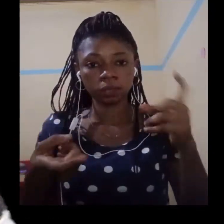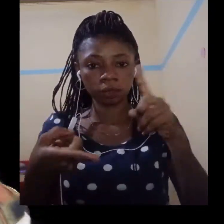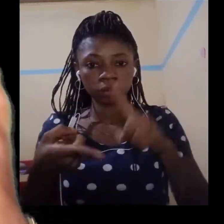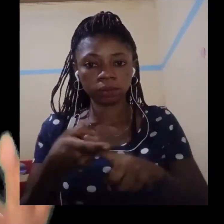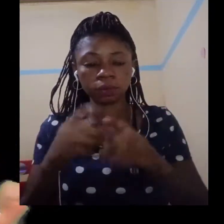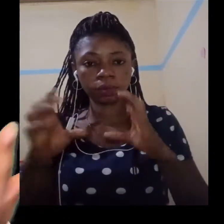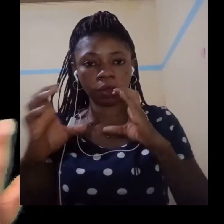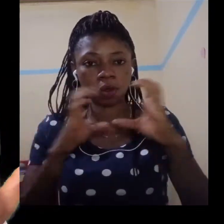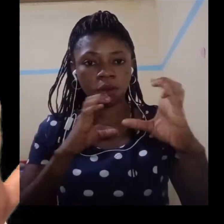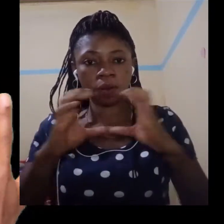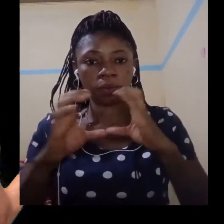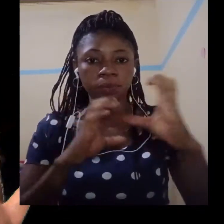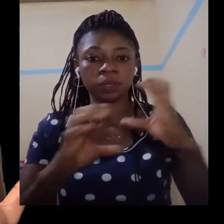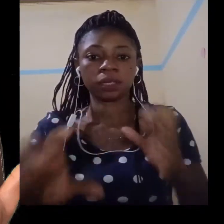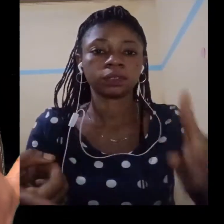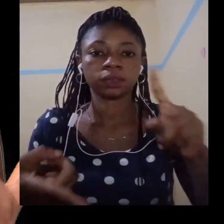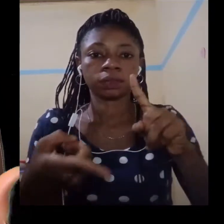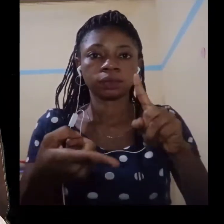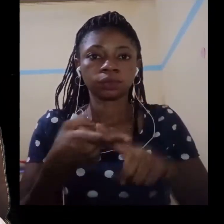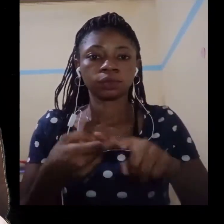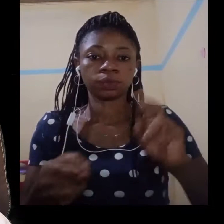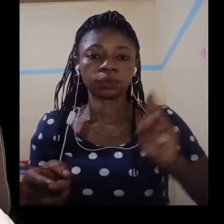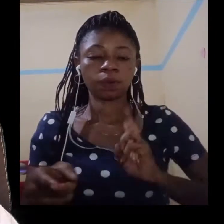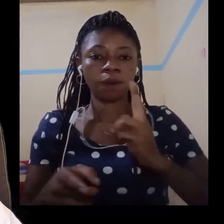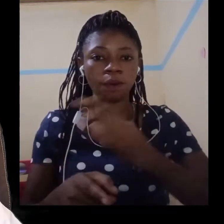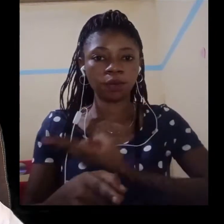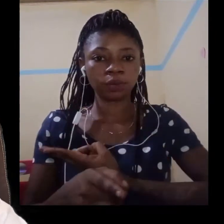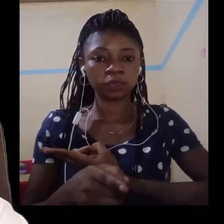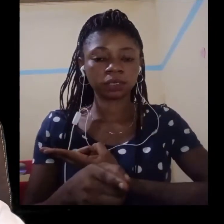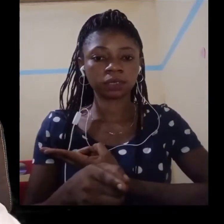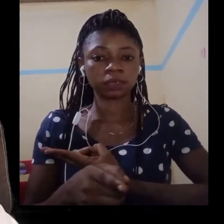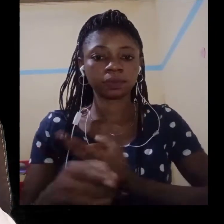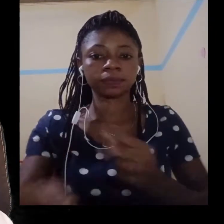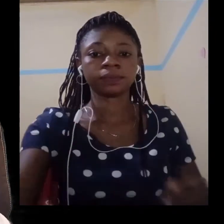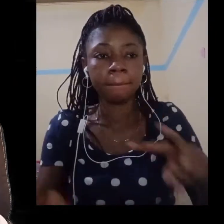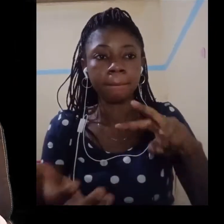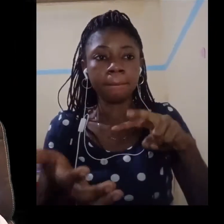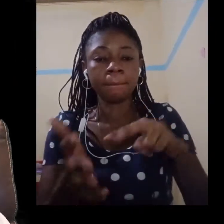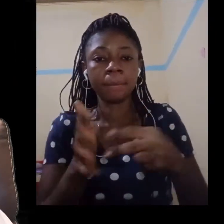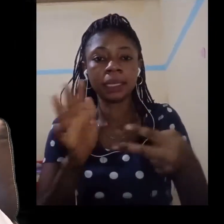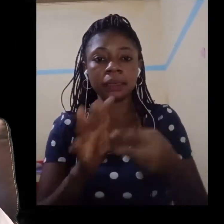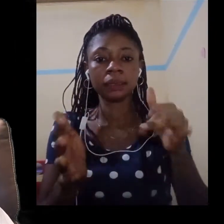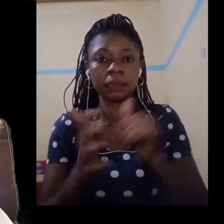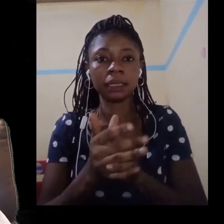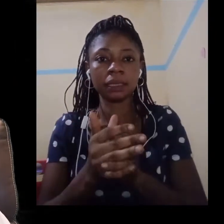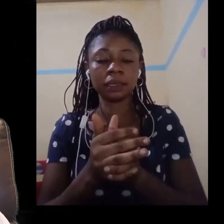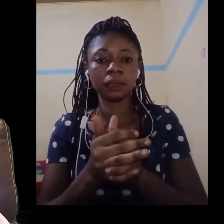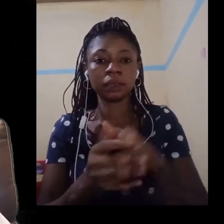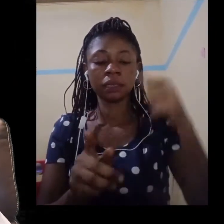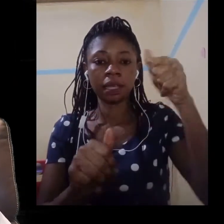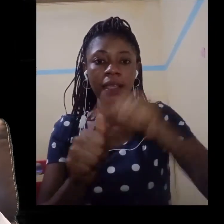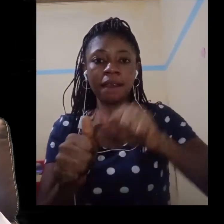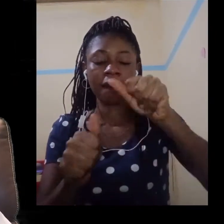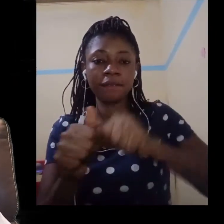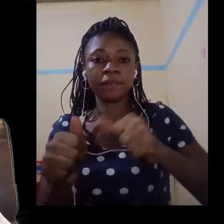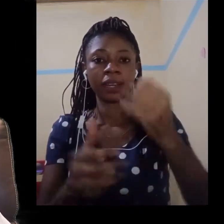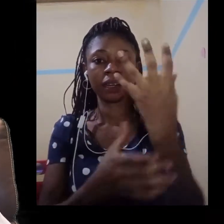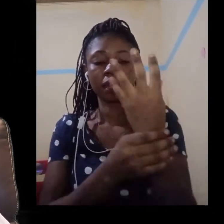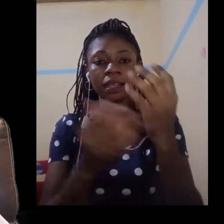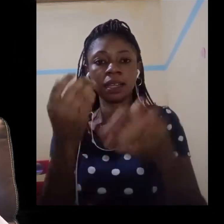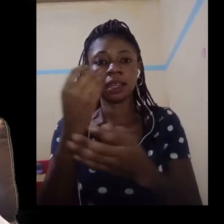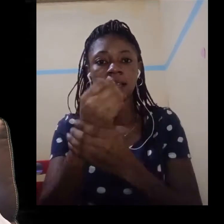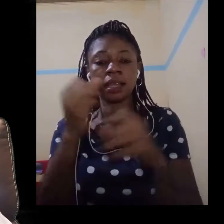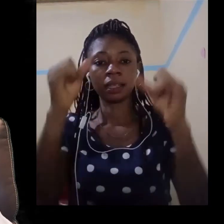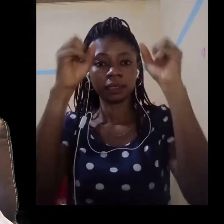that brings to bear what she wanted to communicate to us. It seems that each of